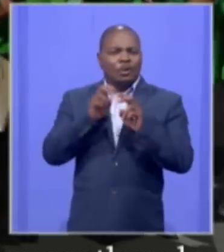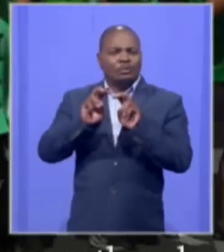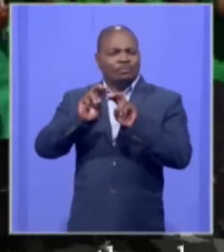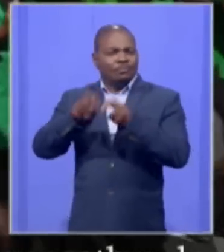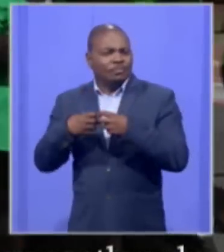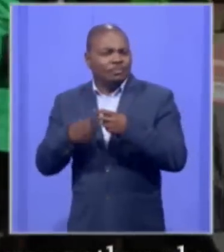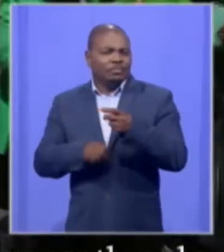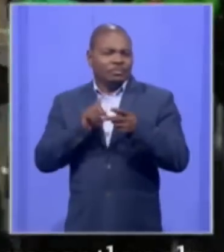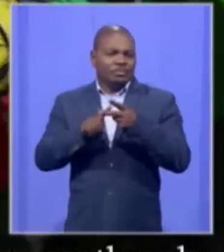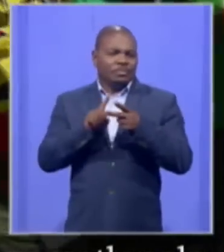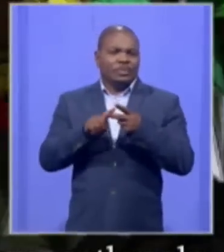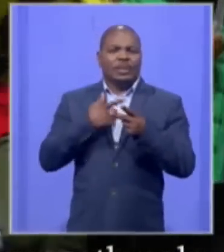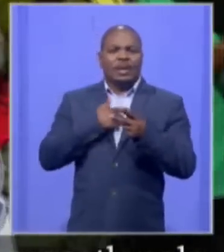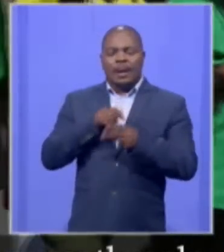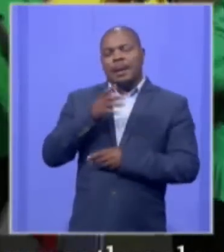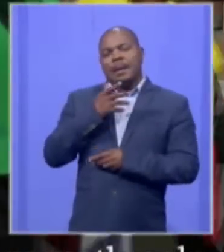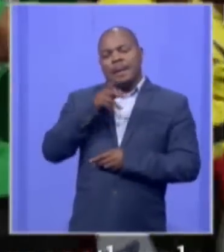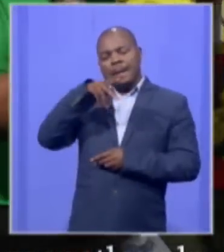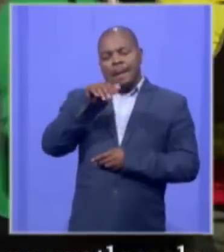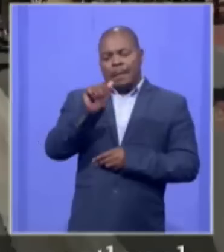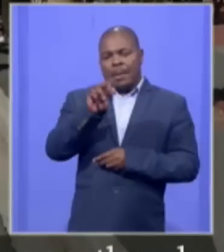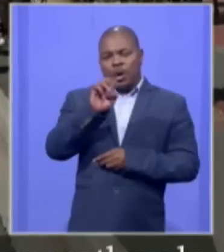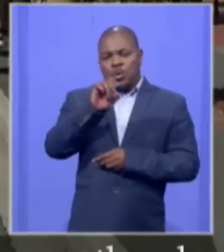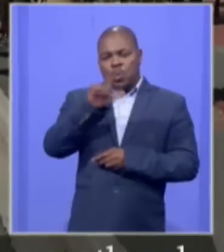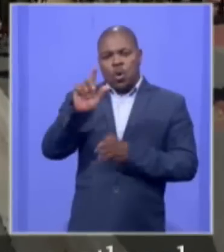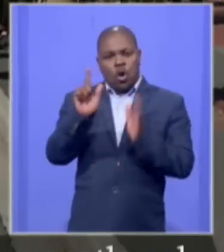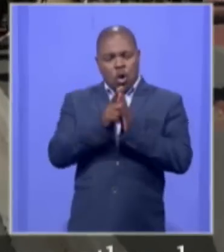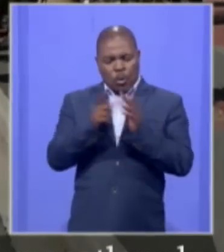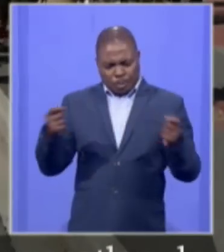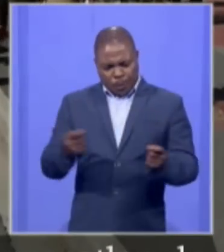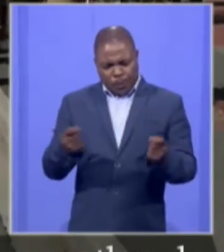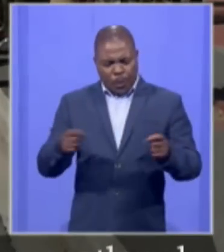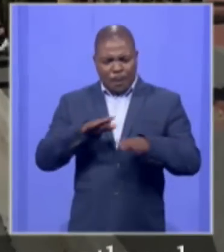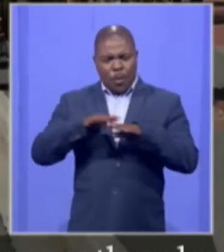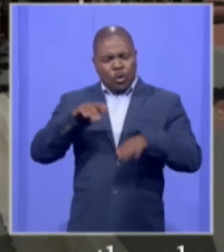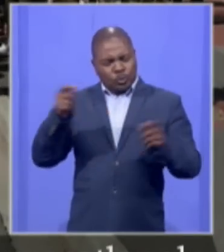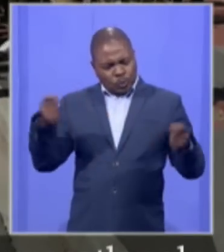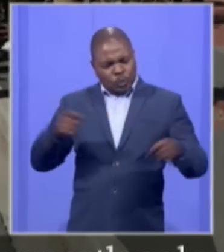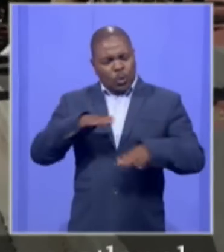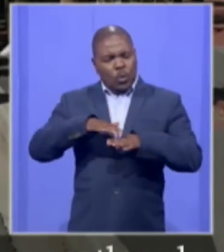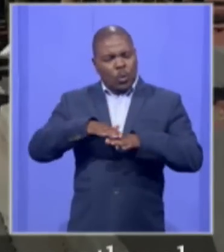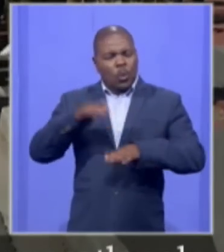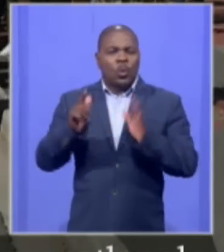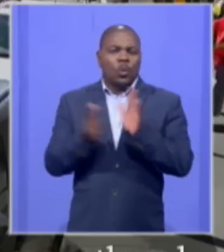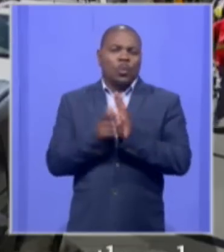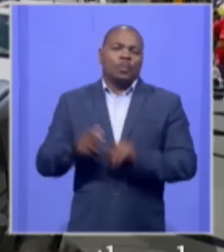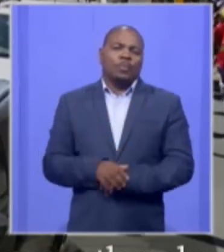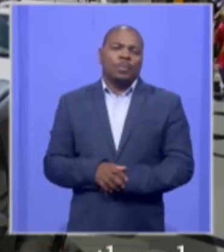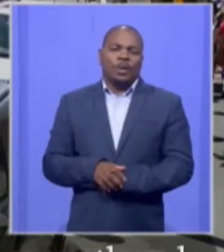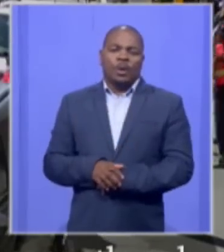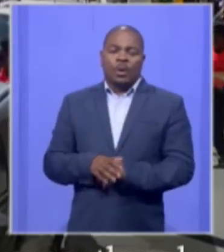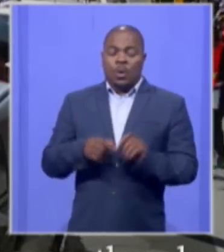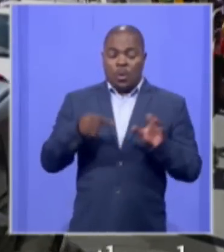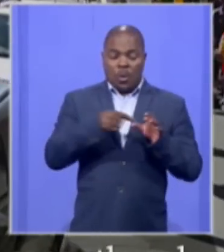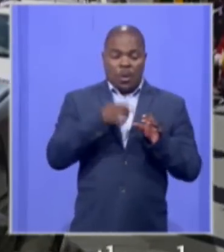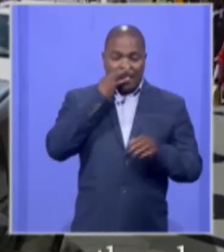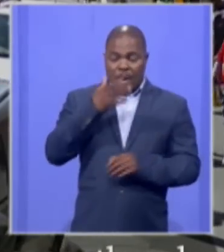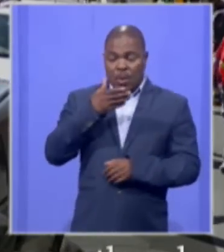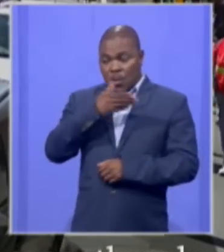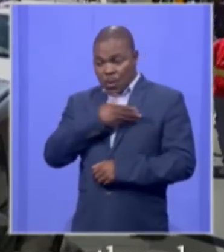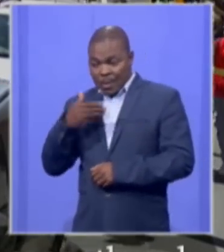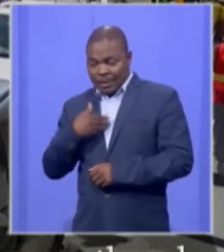e matlafaditšego ya parolo le melao yeo e matlafaditšwego. Mokgatlo o re go hlathwa ga dikgaruru le dipolao tša bana le basadi go